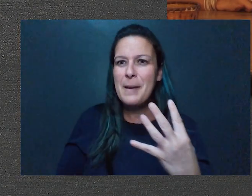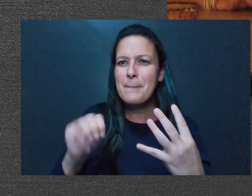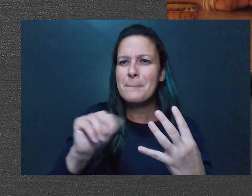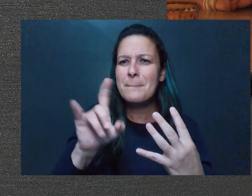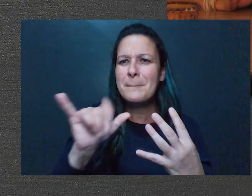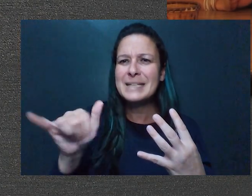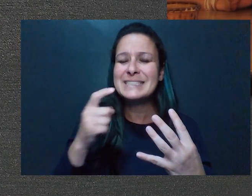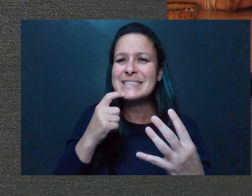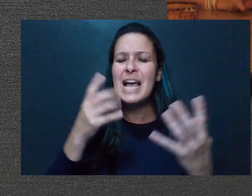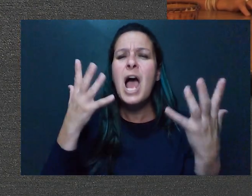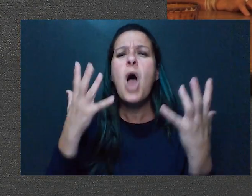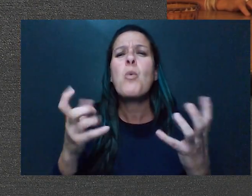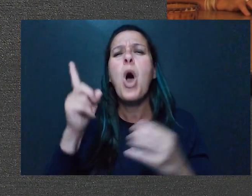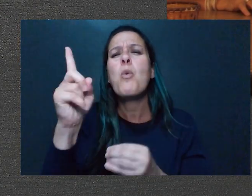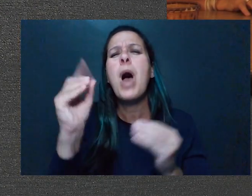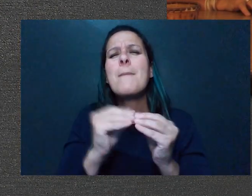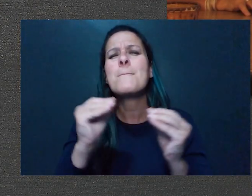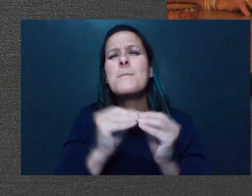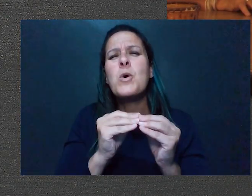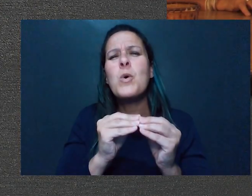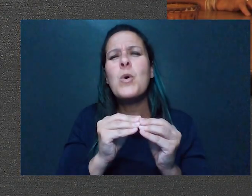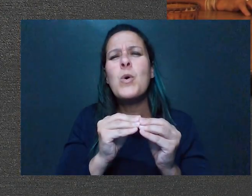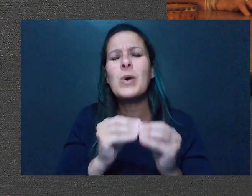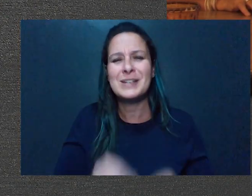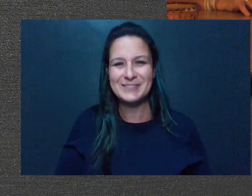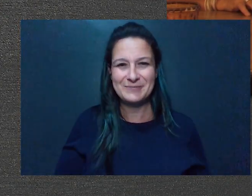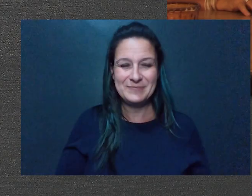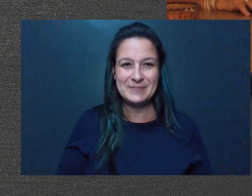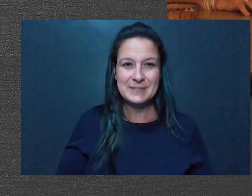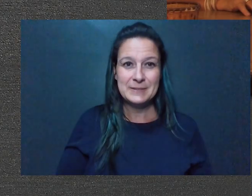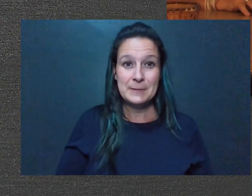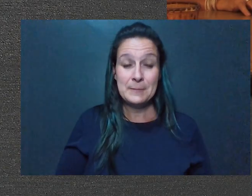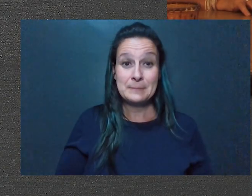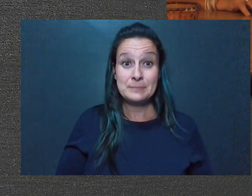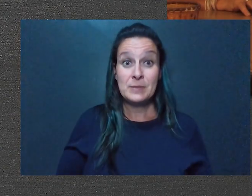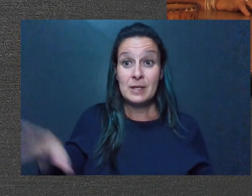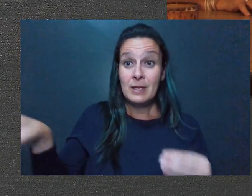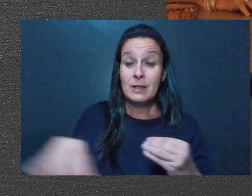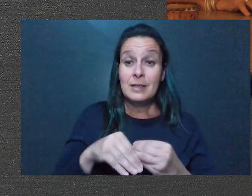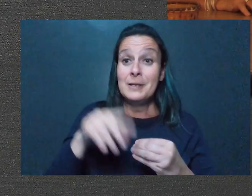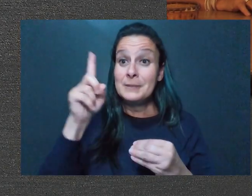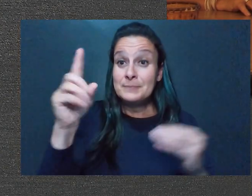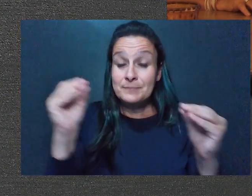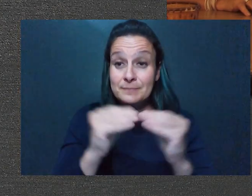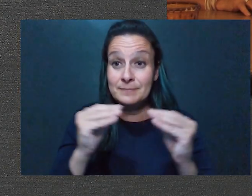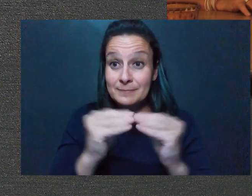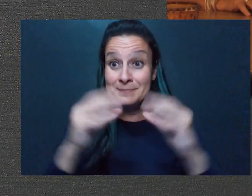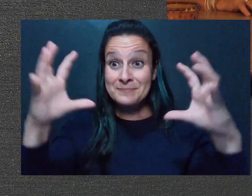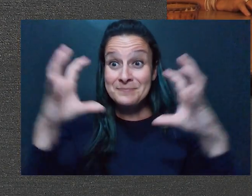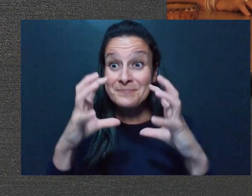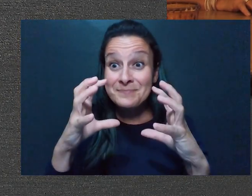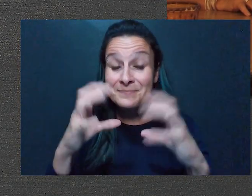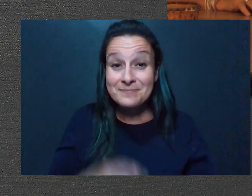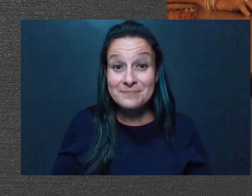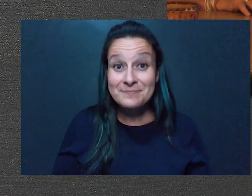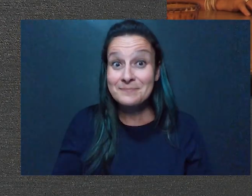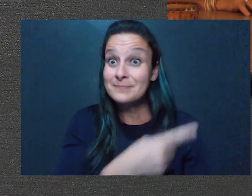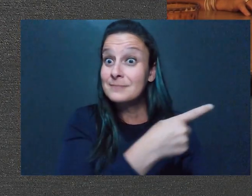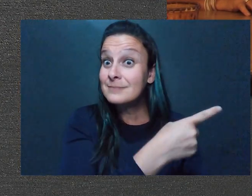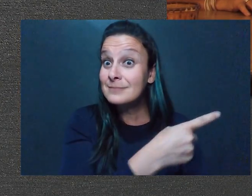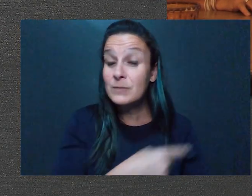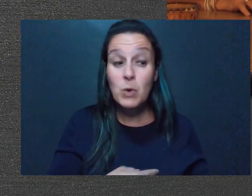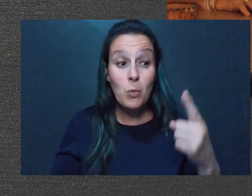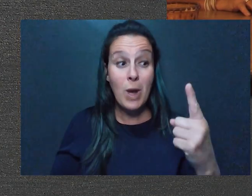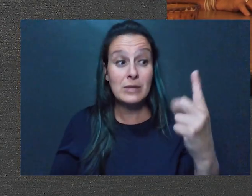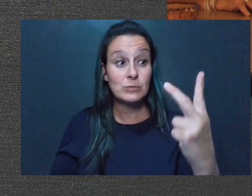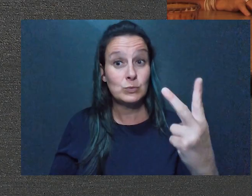says, I want one more. So if we add one more beach ball to